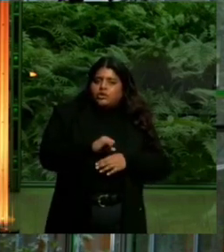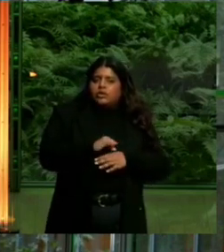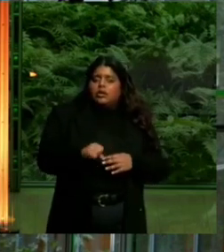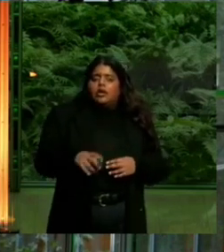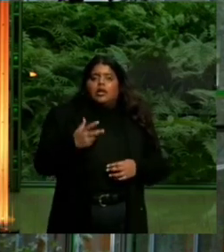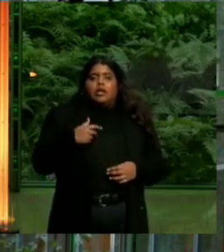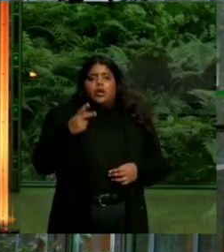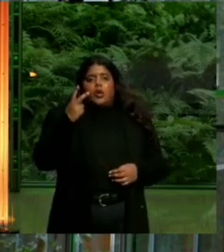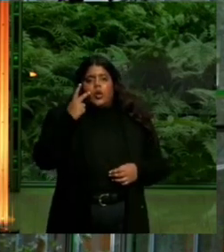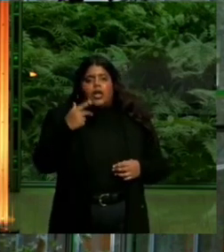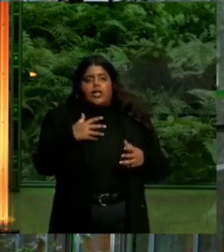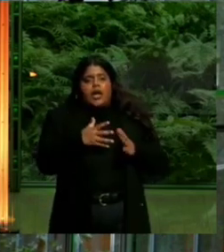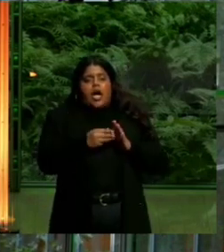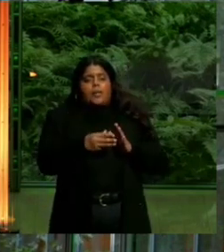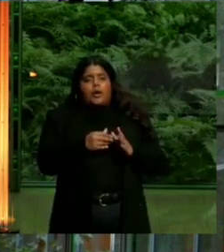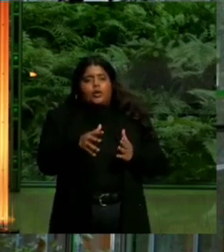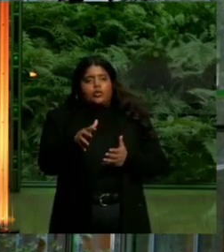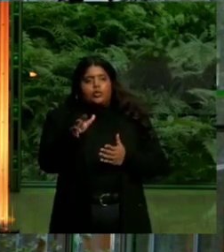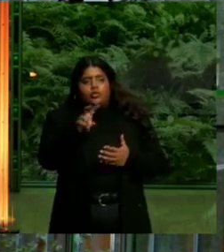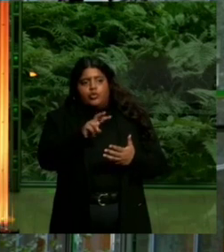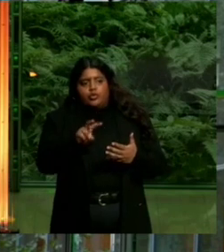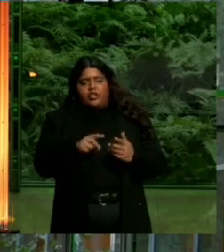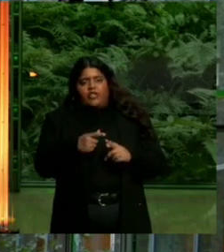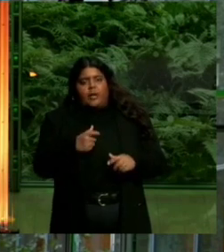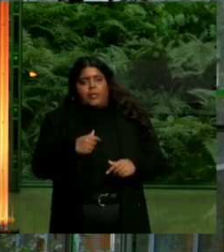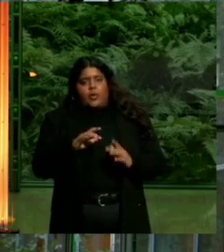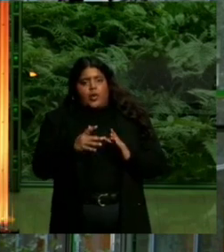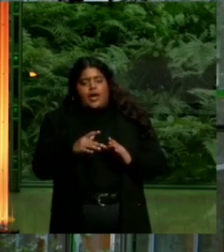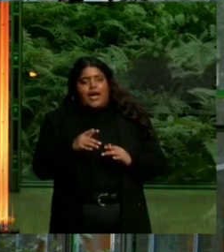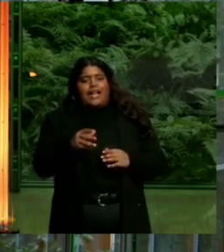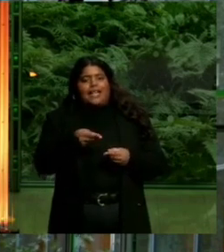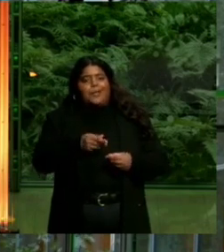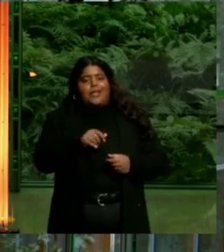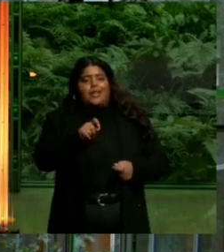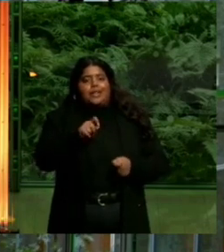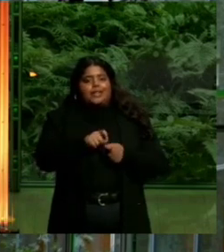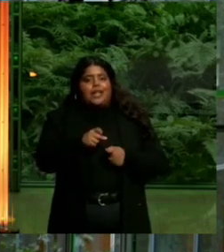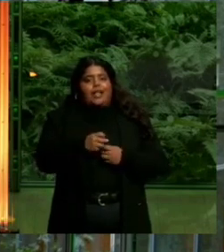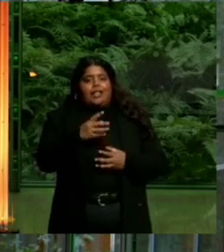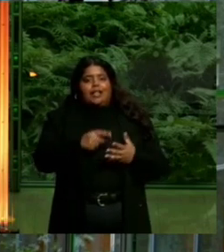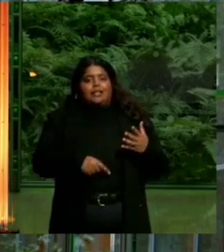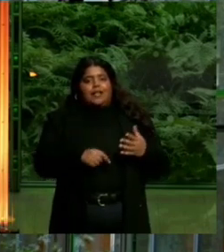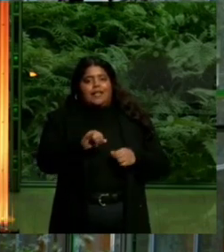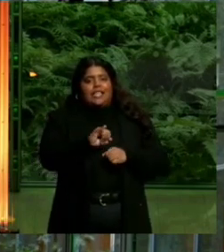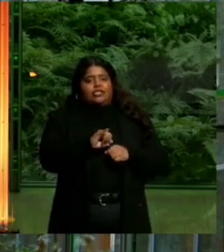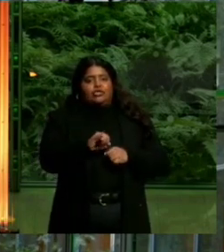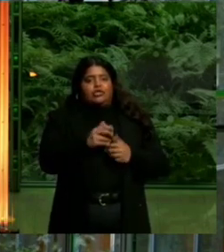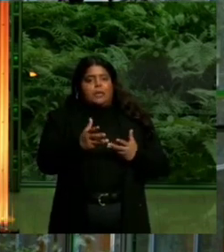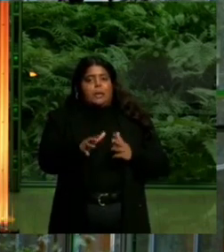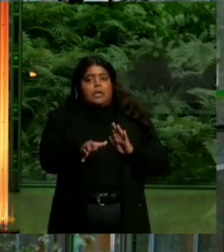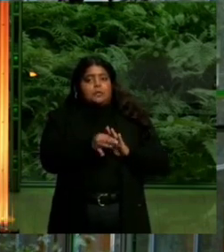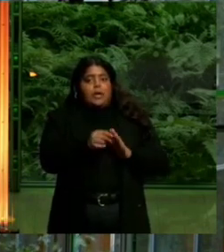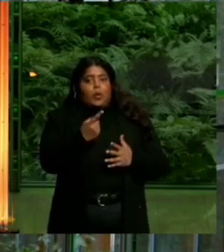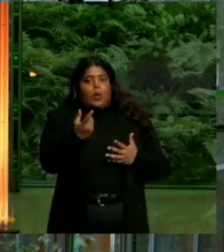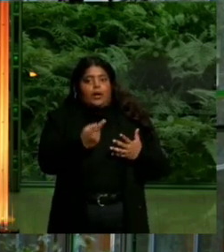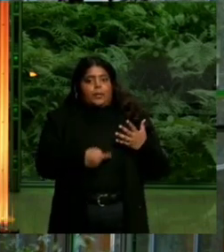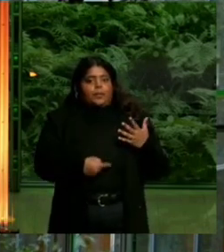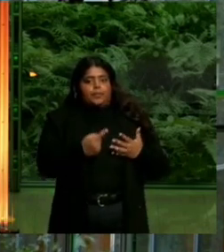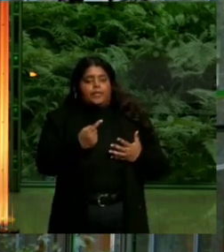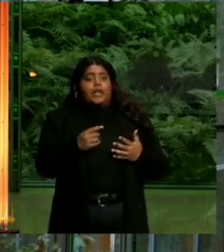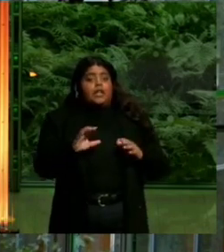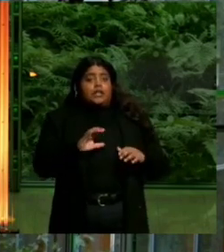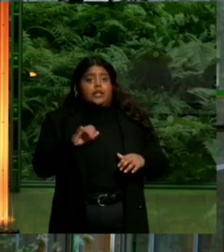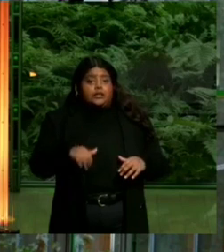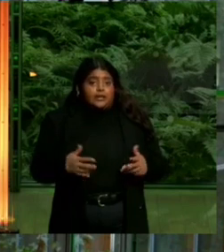that you scraped from the website, and give me the exact industry out of these like list of industries that it might be," and it does that